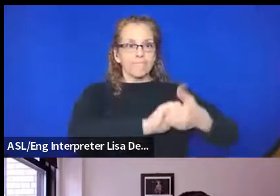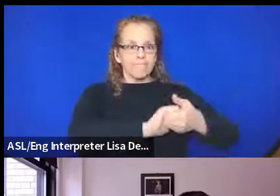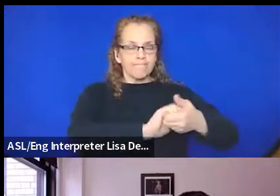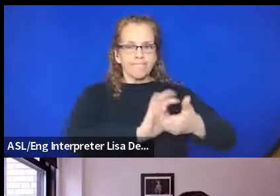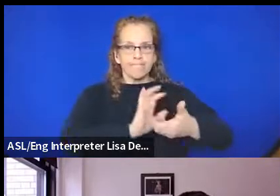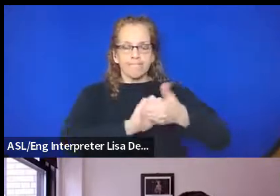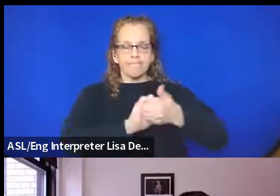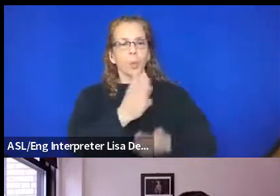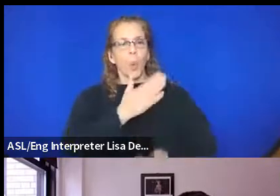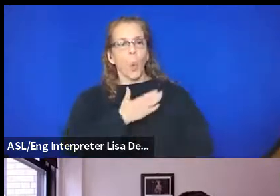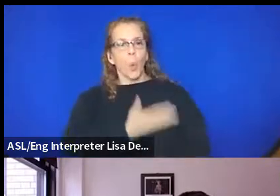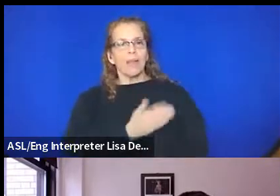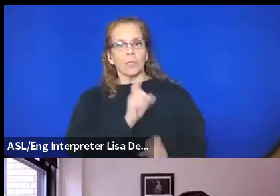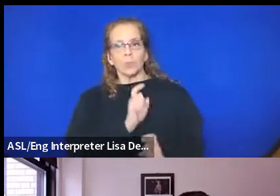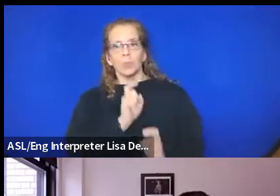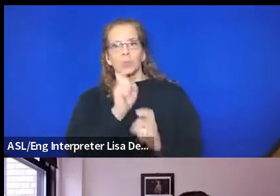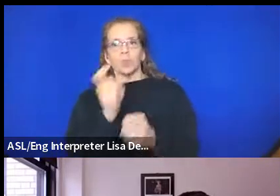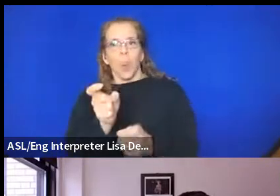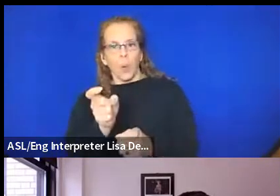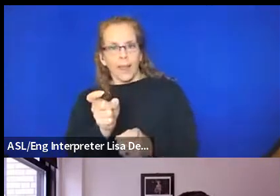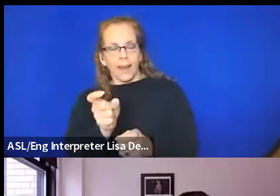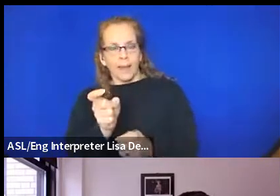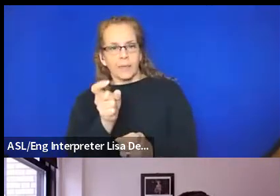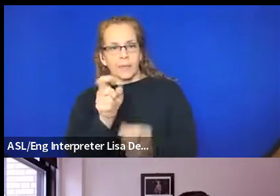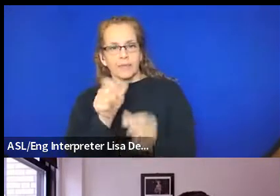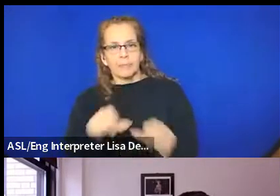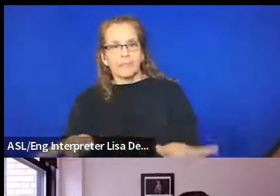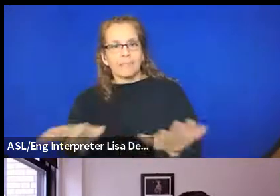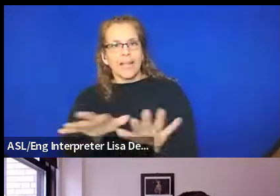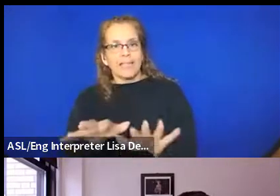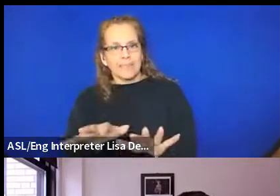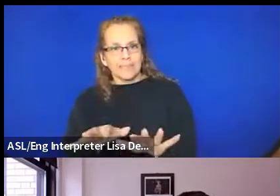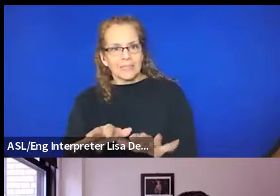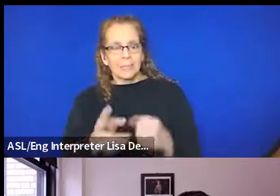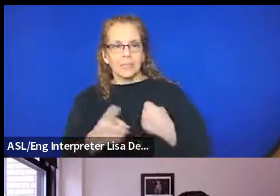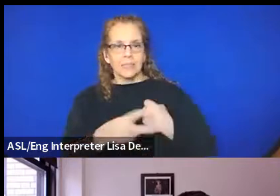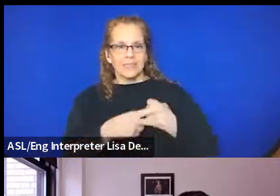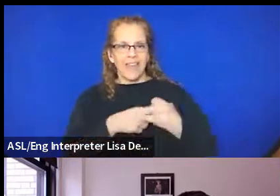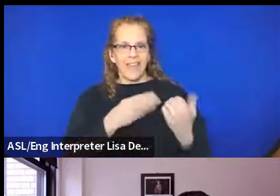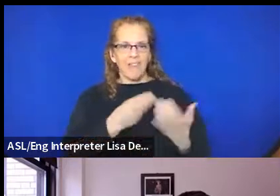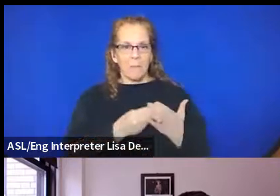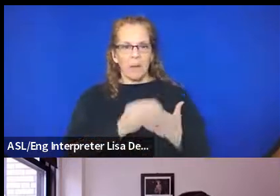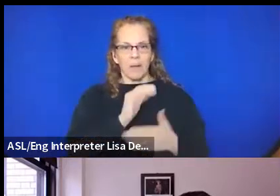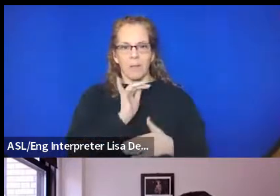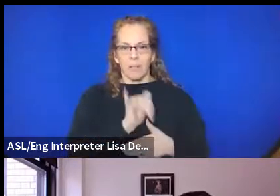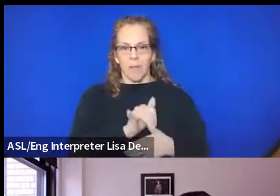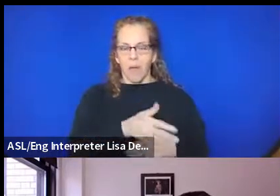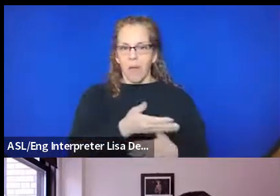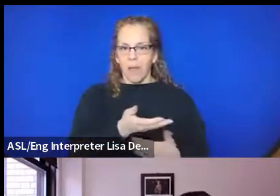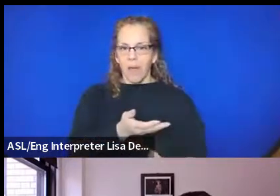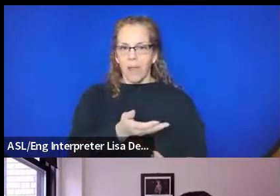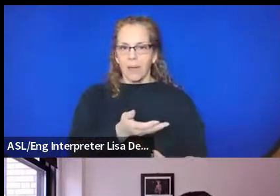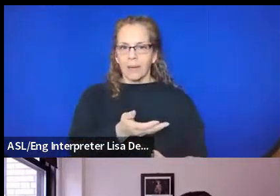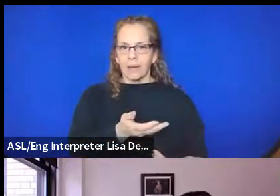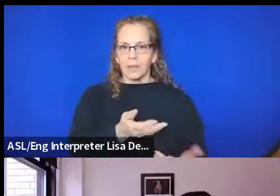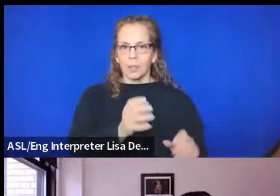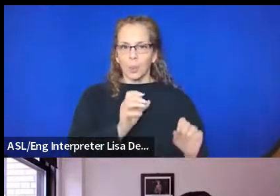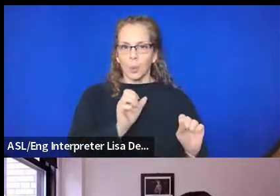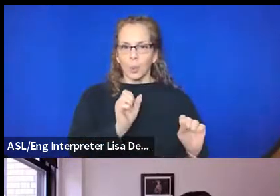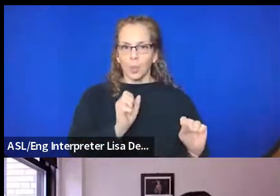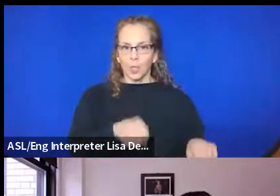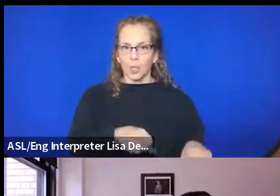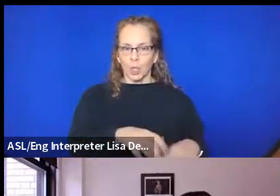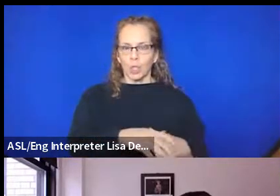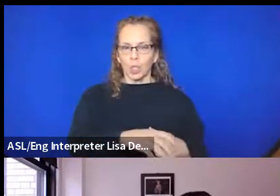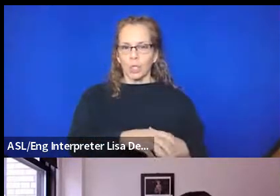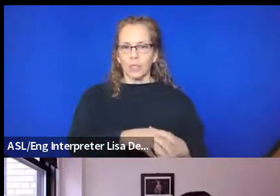their space as an in-kind donation. And saving money on rehearsal and performance space was a way that we were able to get surpluses very